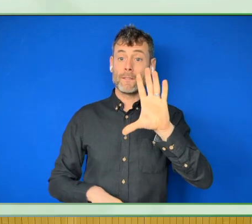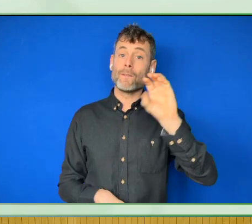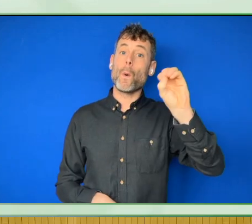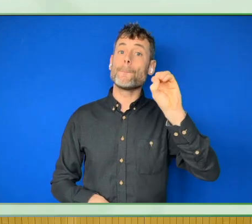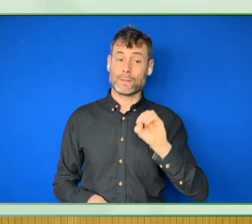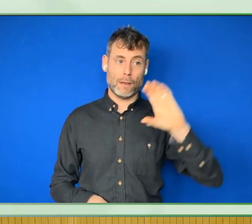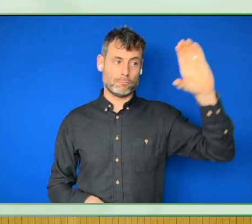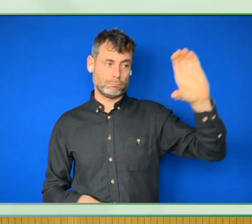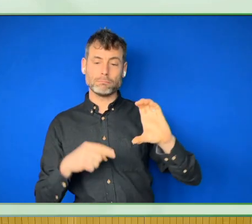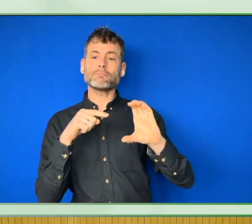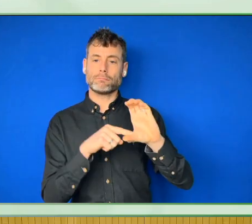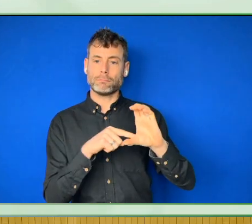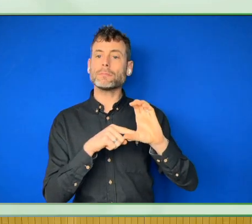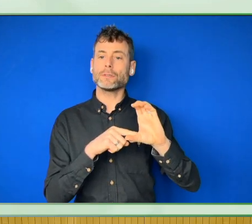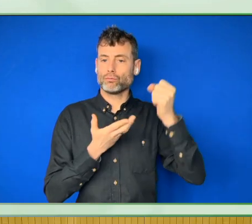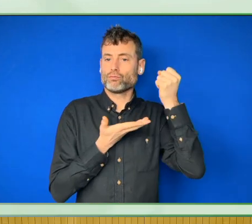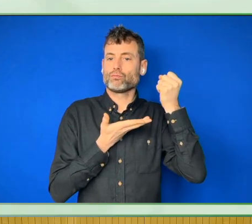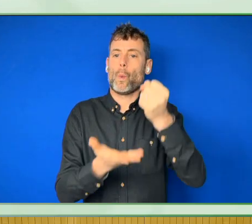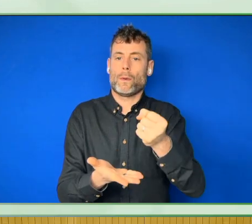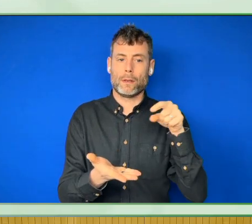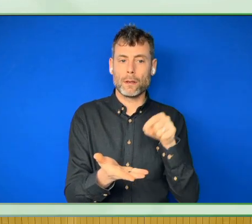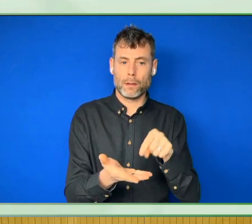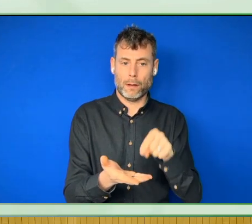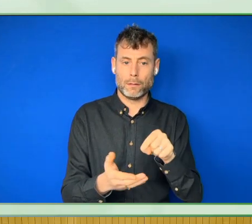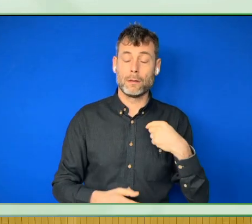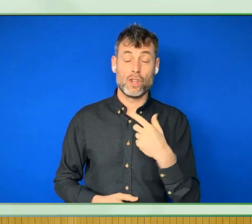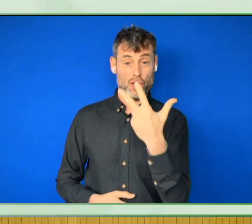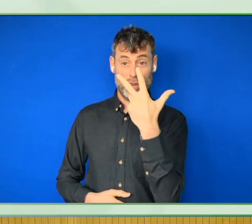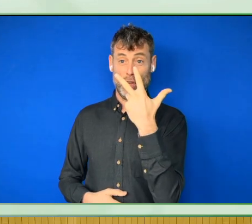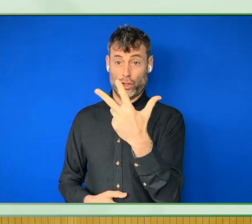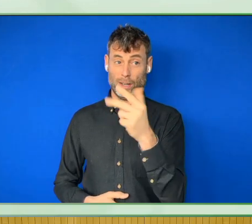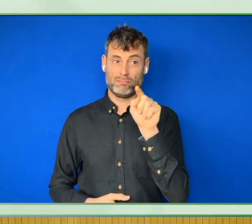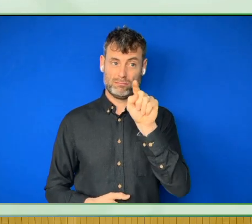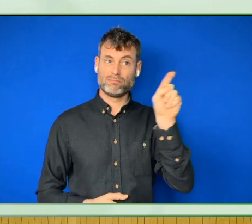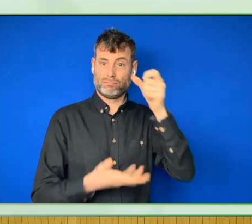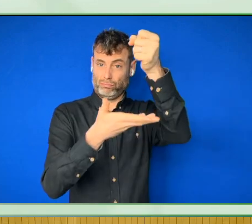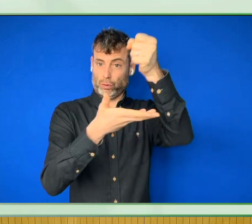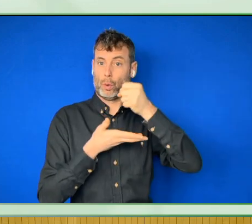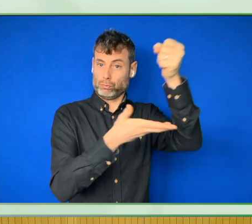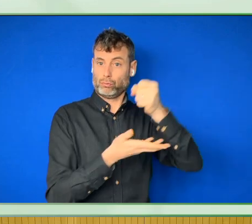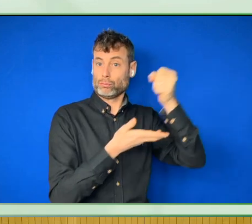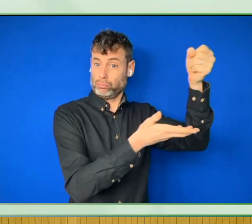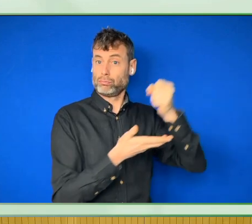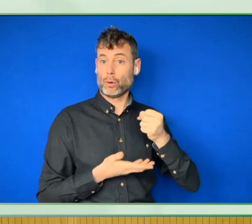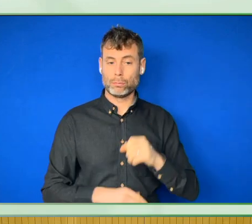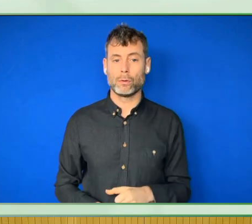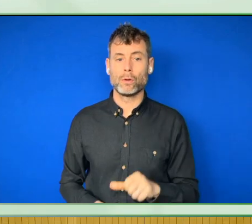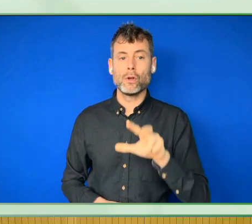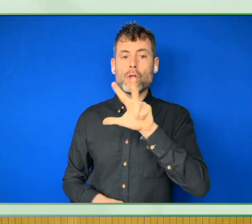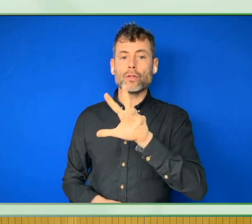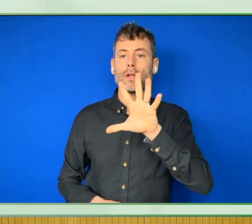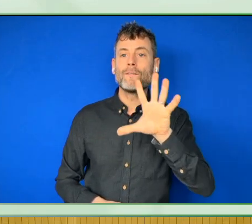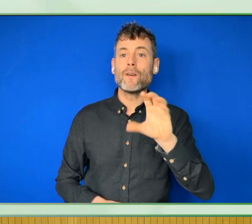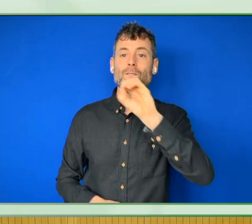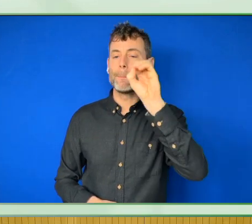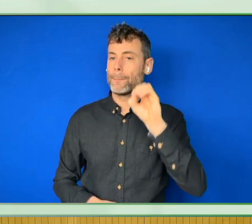our users. We have 3 principal donors, and 35% are covered by low-cost services.